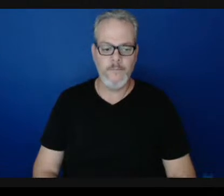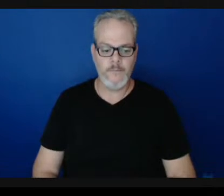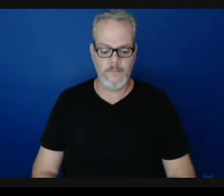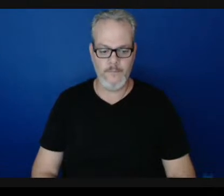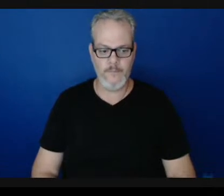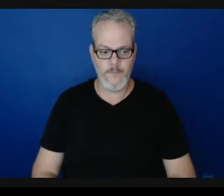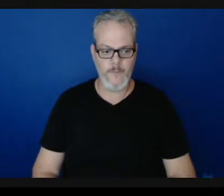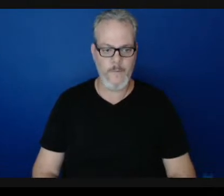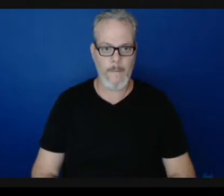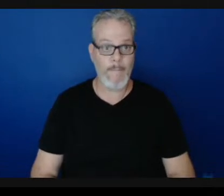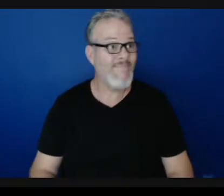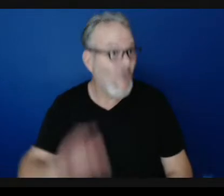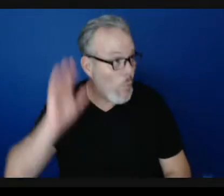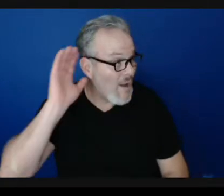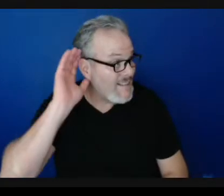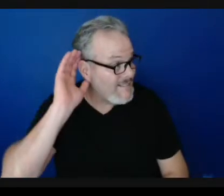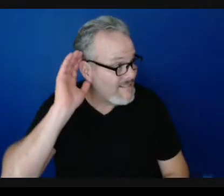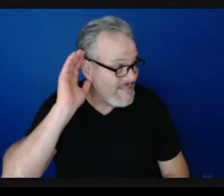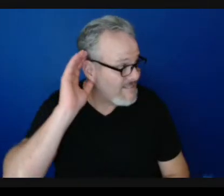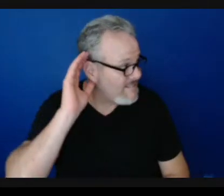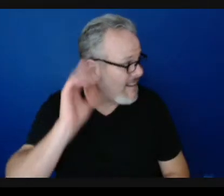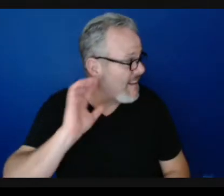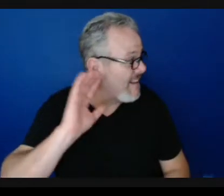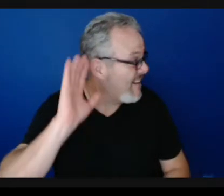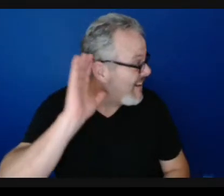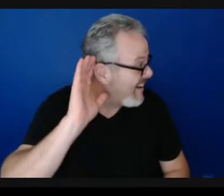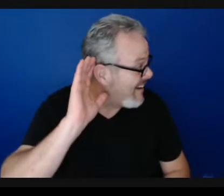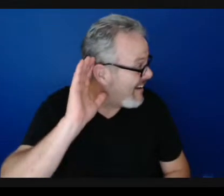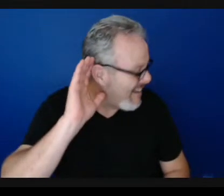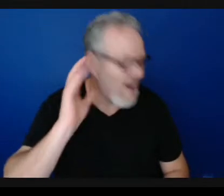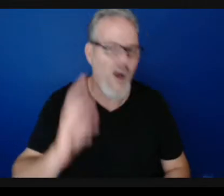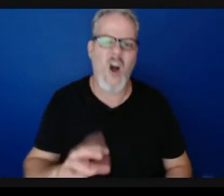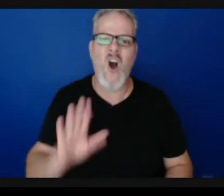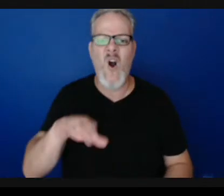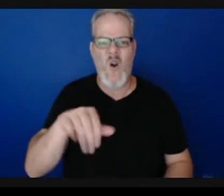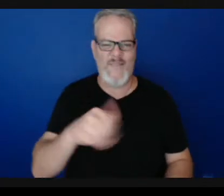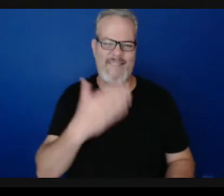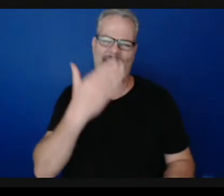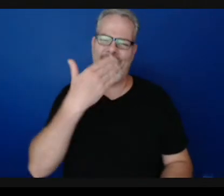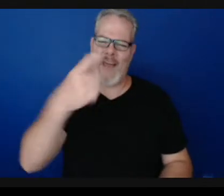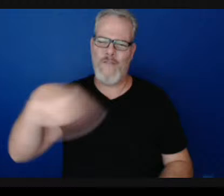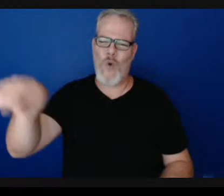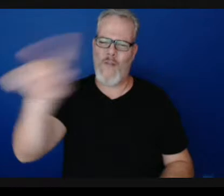I don't hear you. Audio. I'd like to thank everybody for tuning in today.